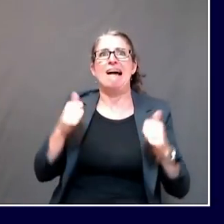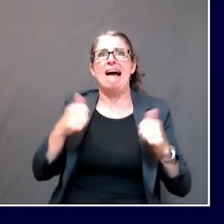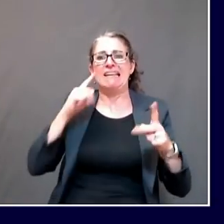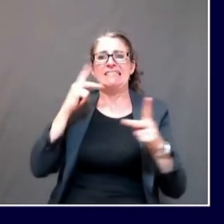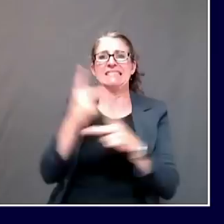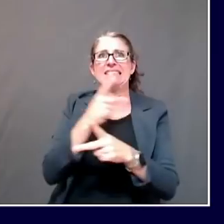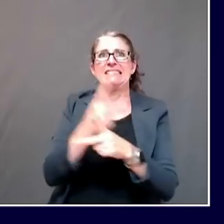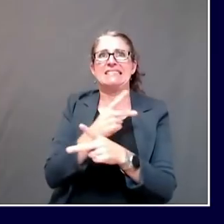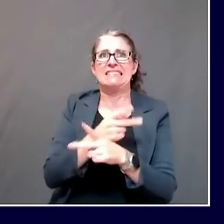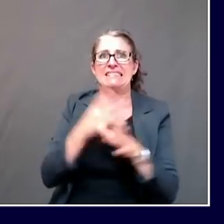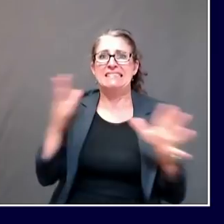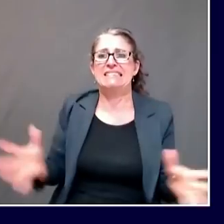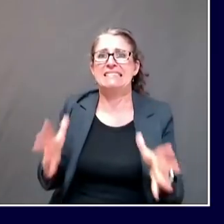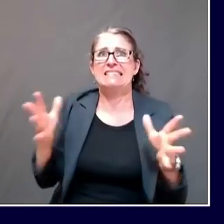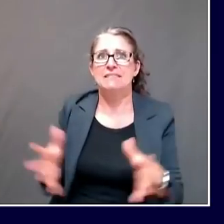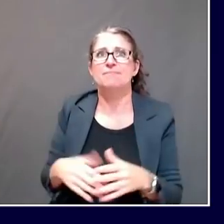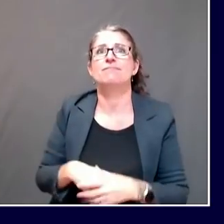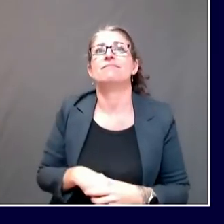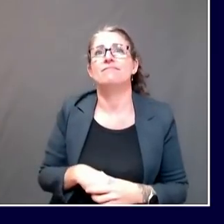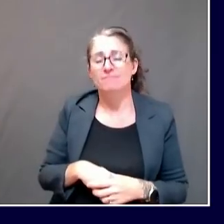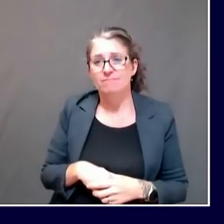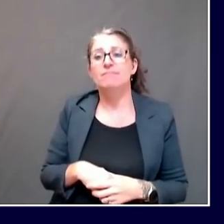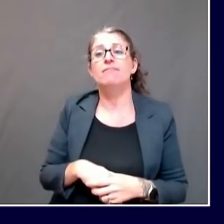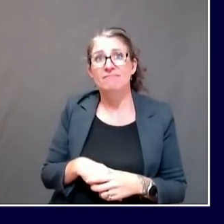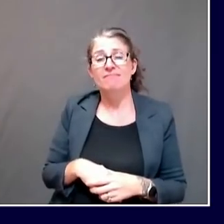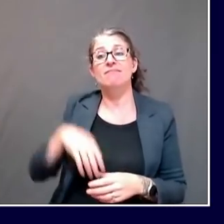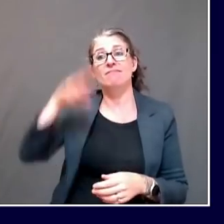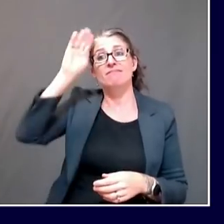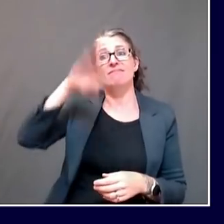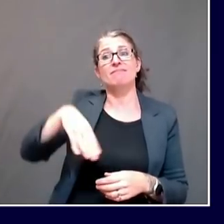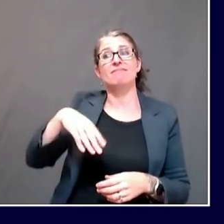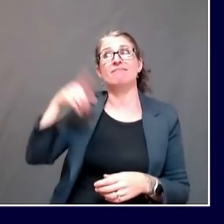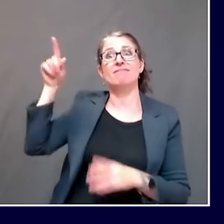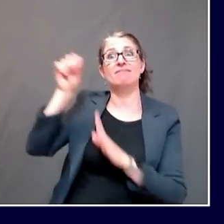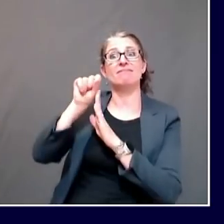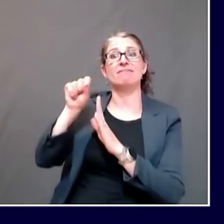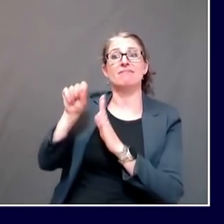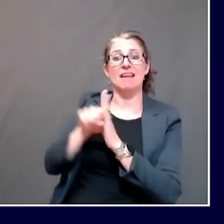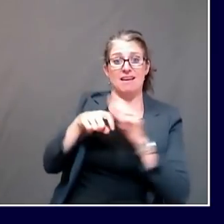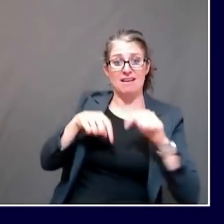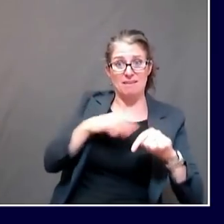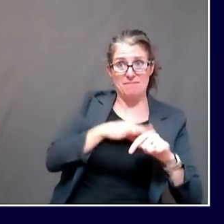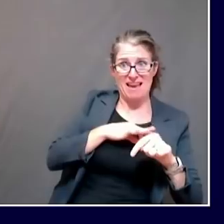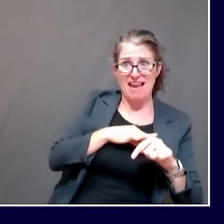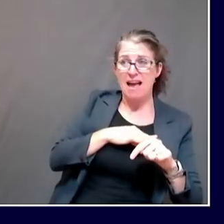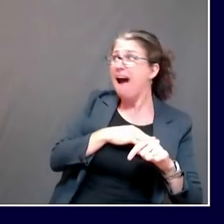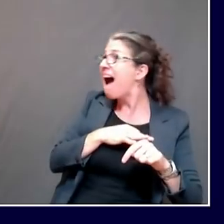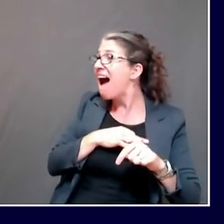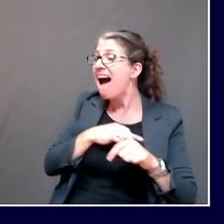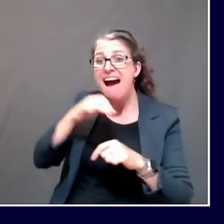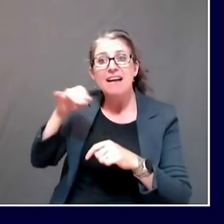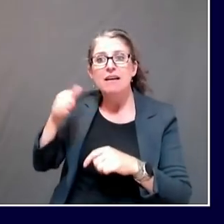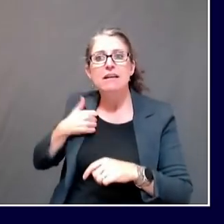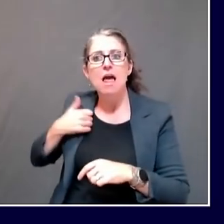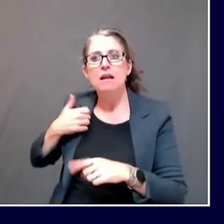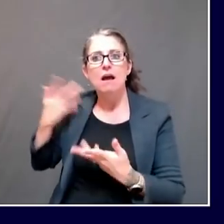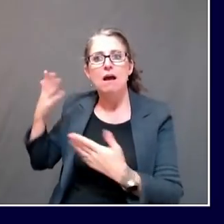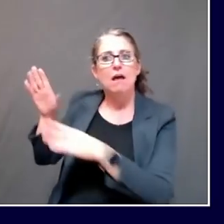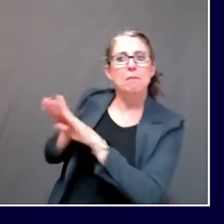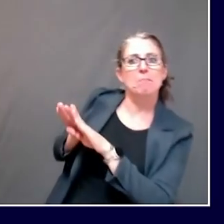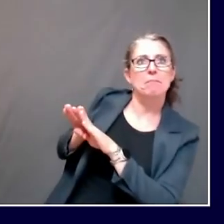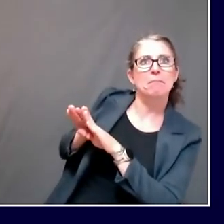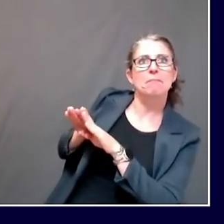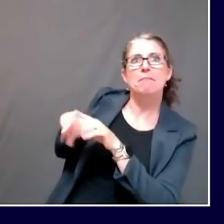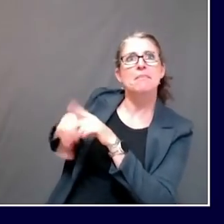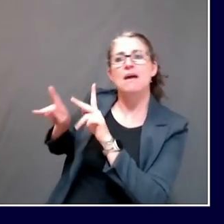resulting in a loss of 17% of our overnight visitors from Canada, resulted in consumer spending being down and travel being down